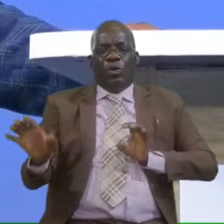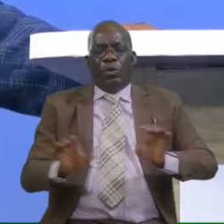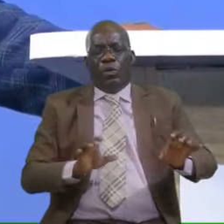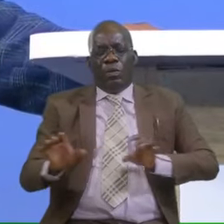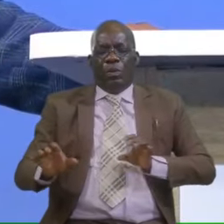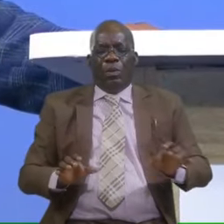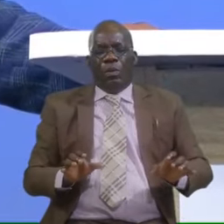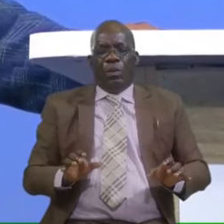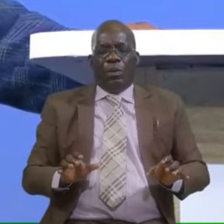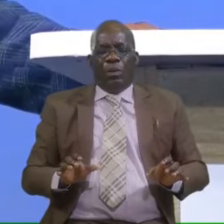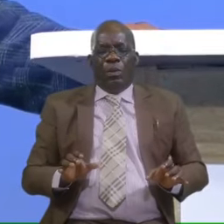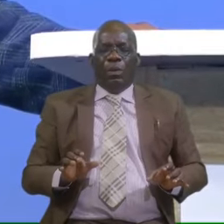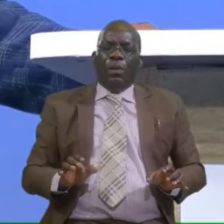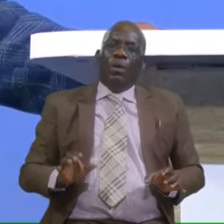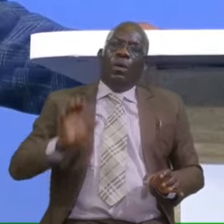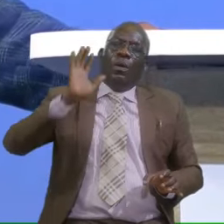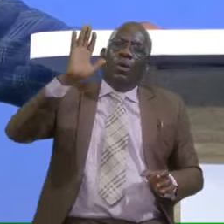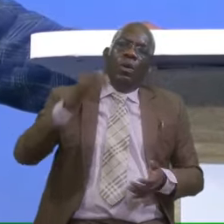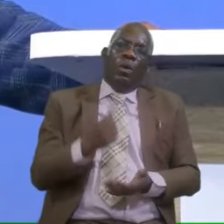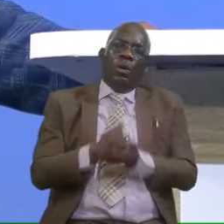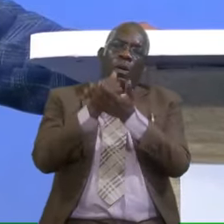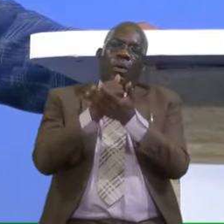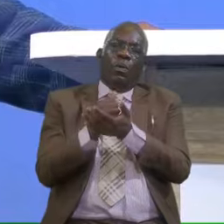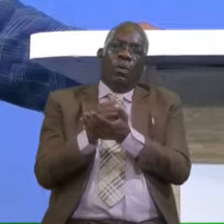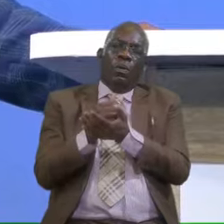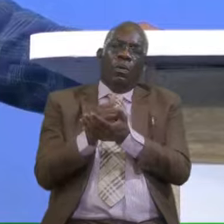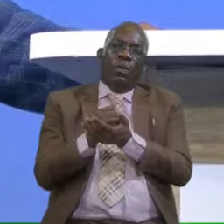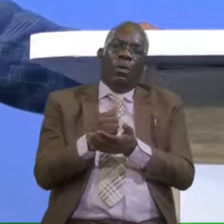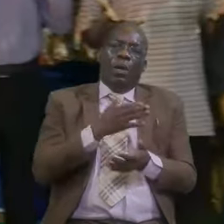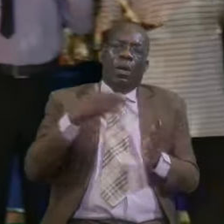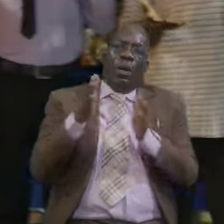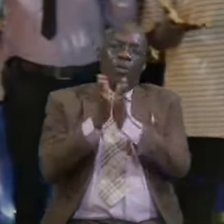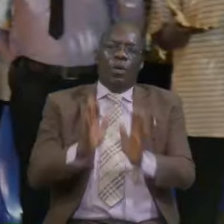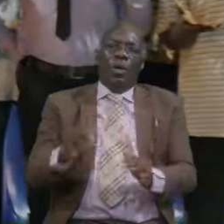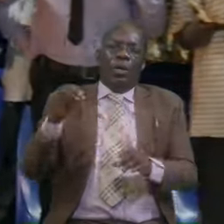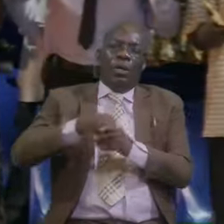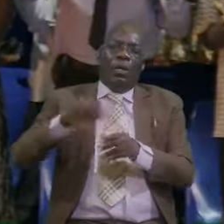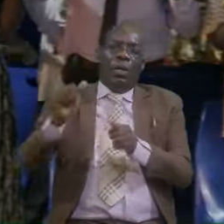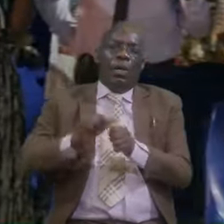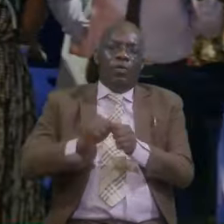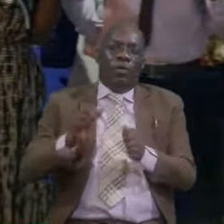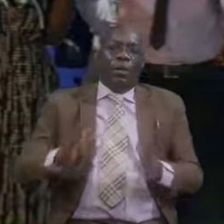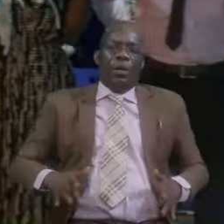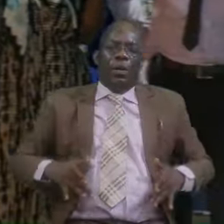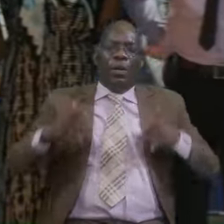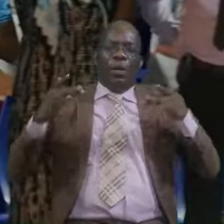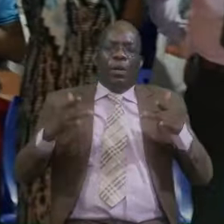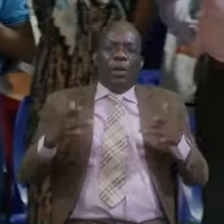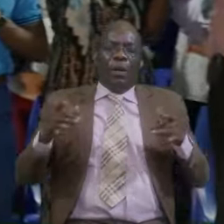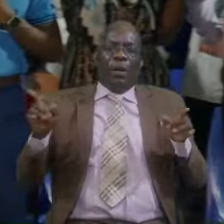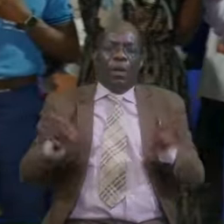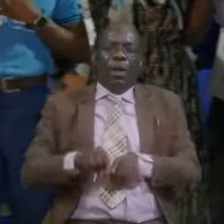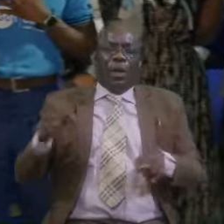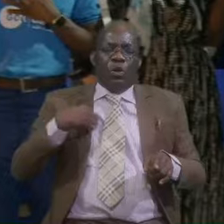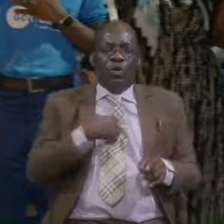your intervention and intercession in every life. As we open our eyes now,